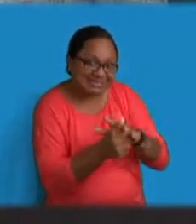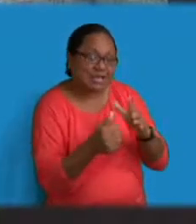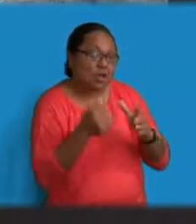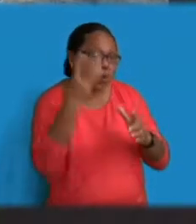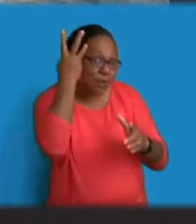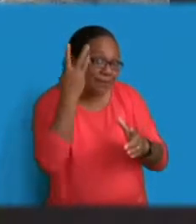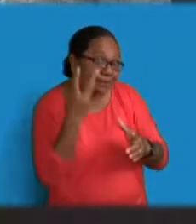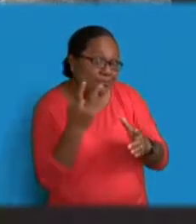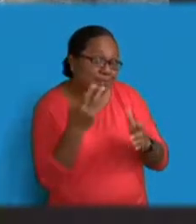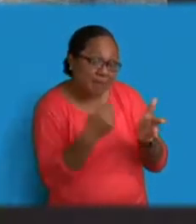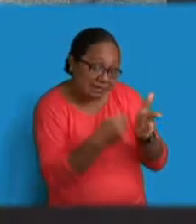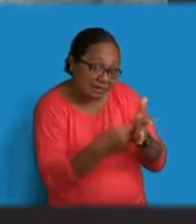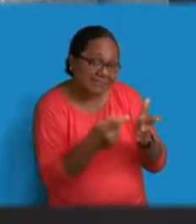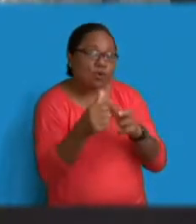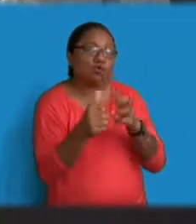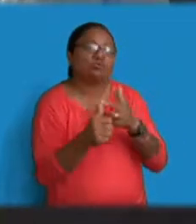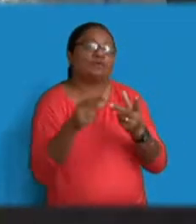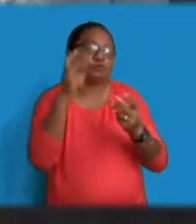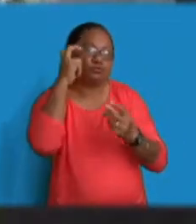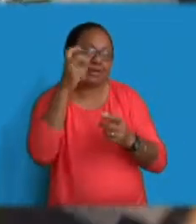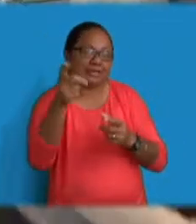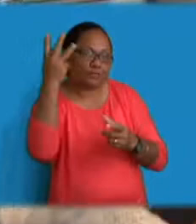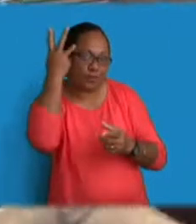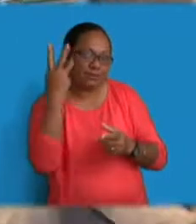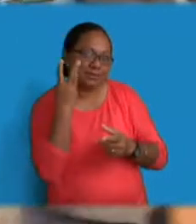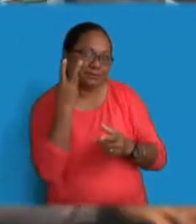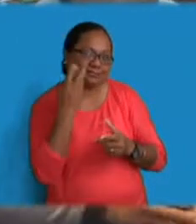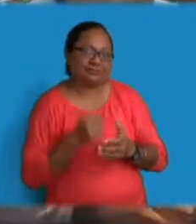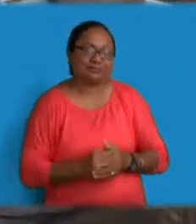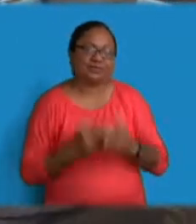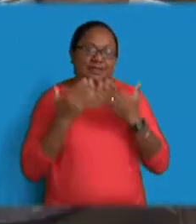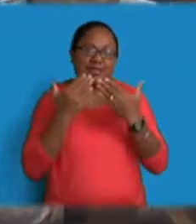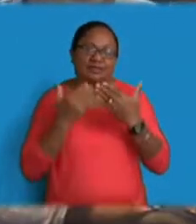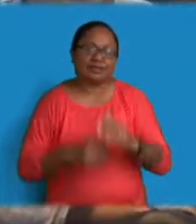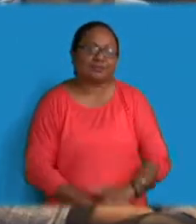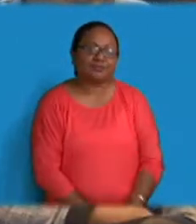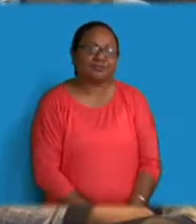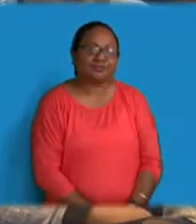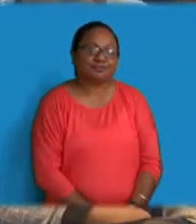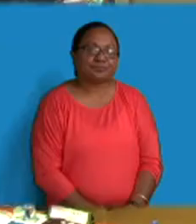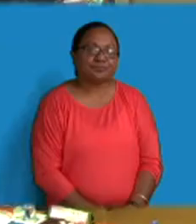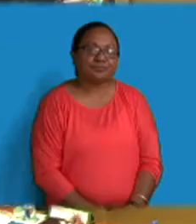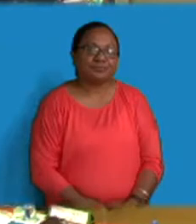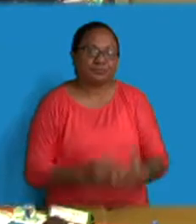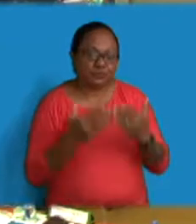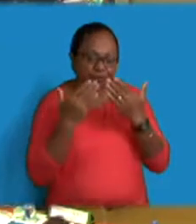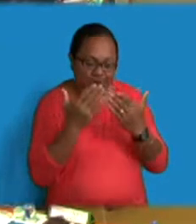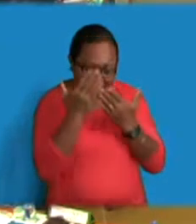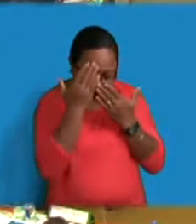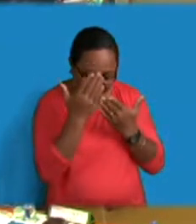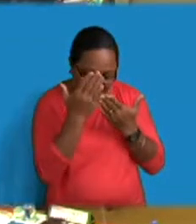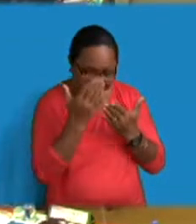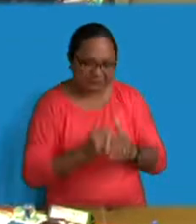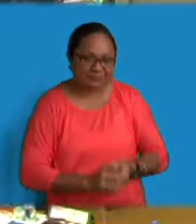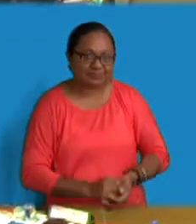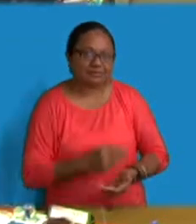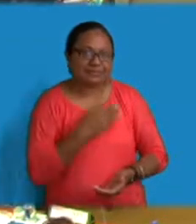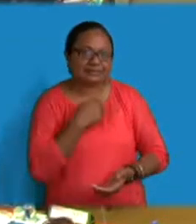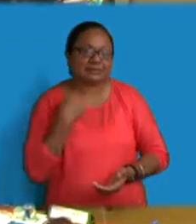for women, particularly from rural areas. Thank you, Madam Speaker. Thank you, Honourable Bulitao.